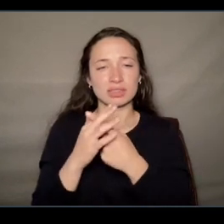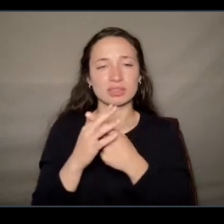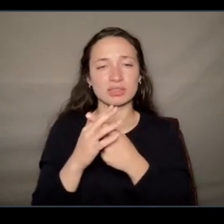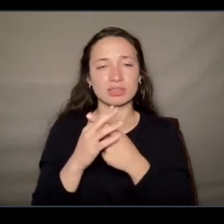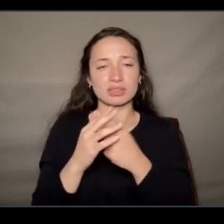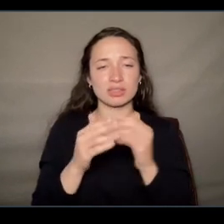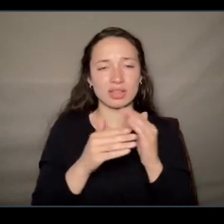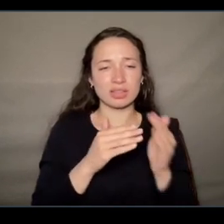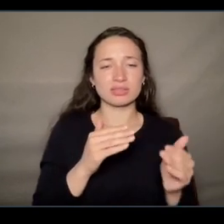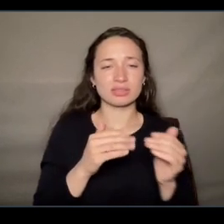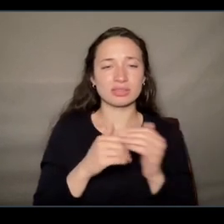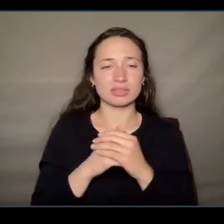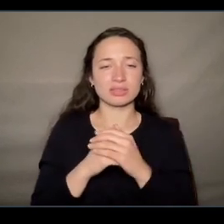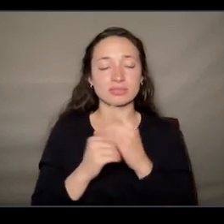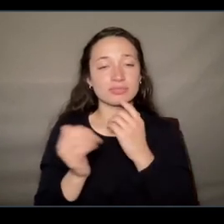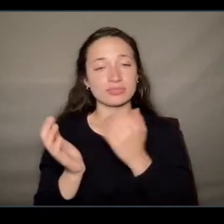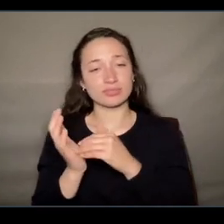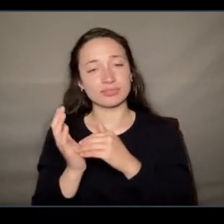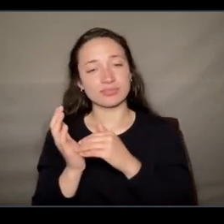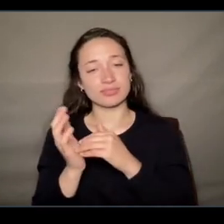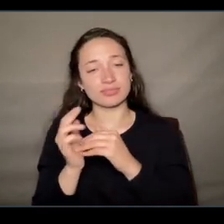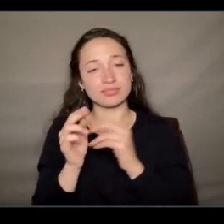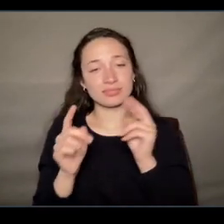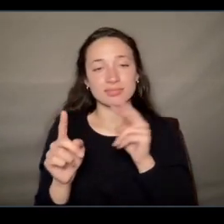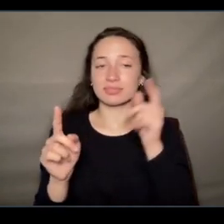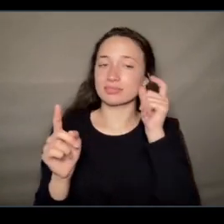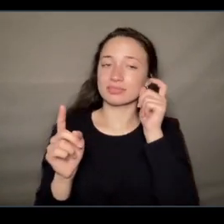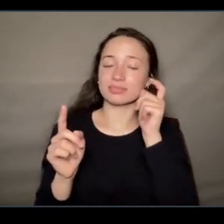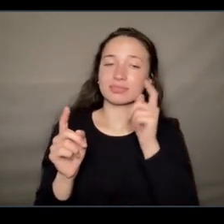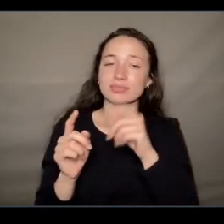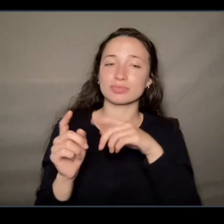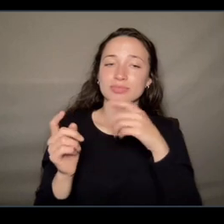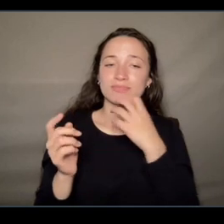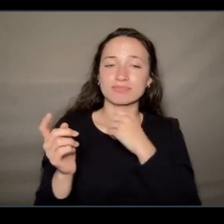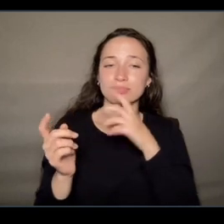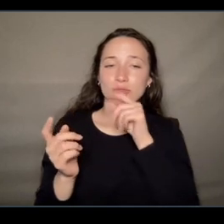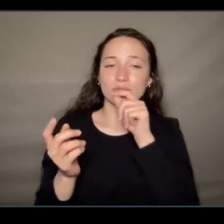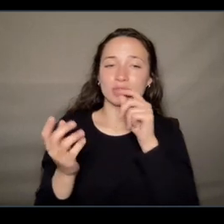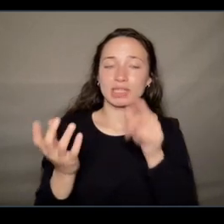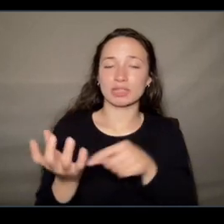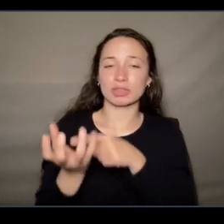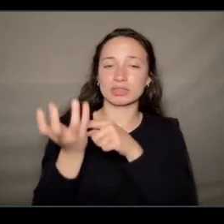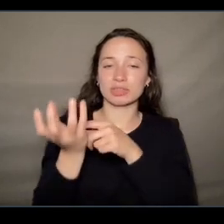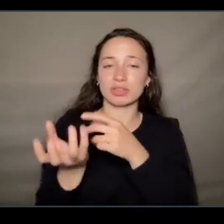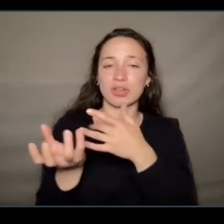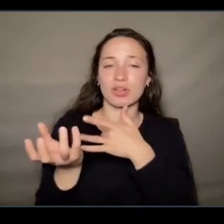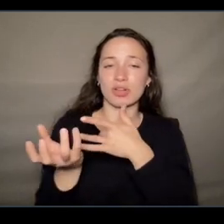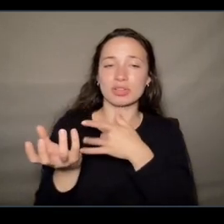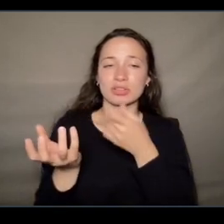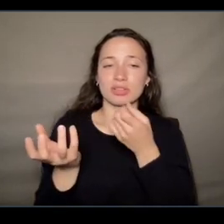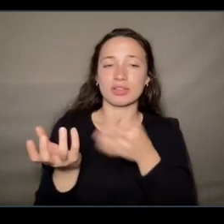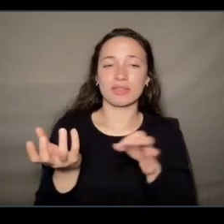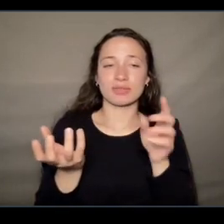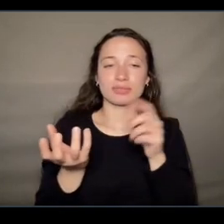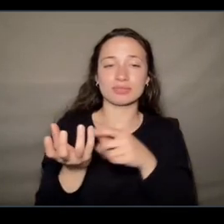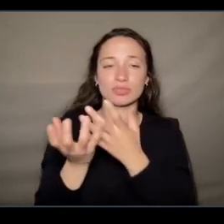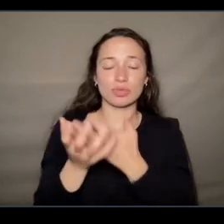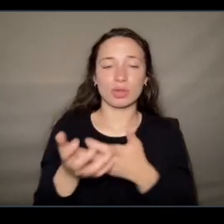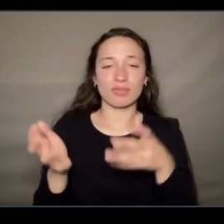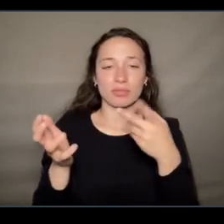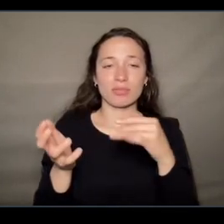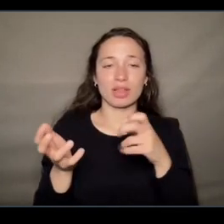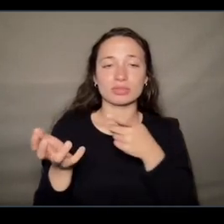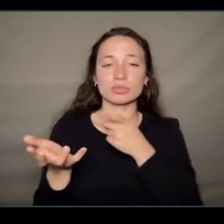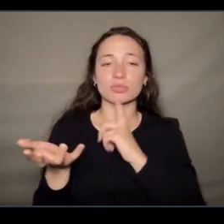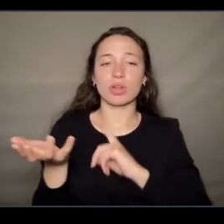end. Say it again. Listening to the dear bird nearest the heart in its